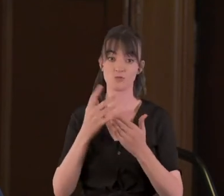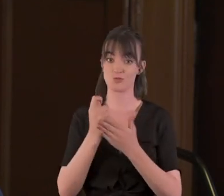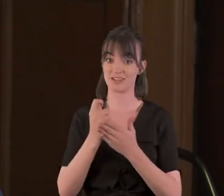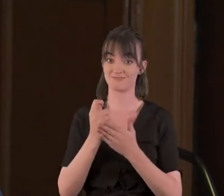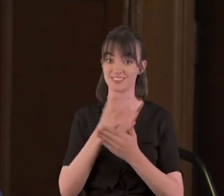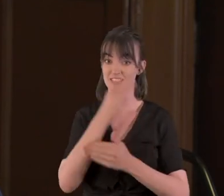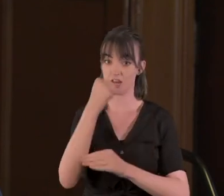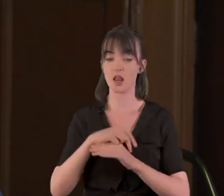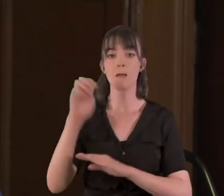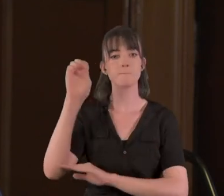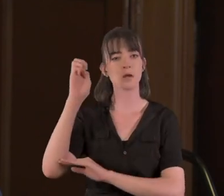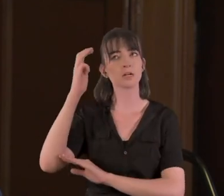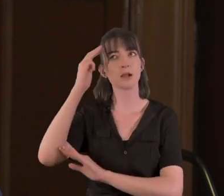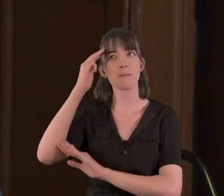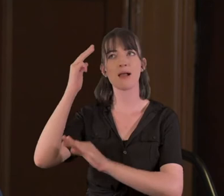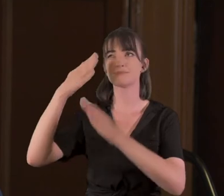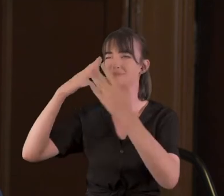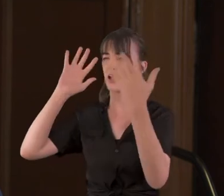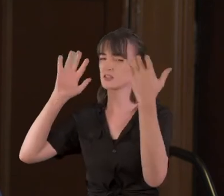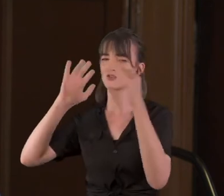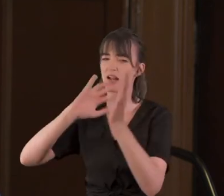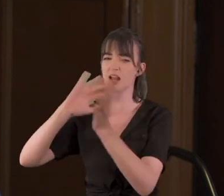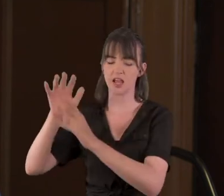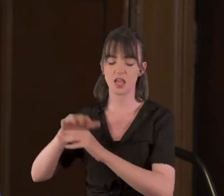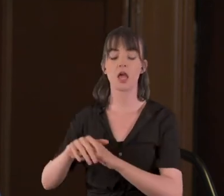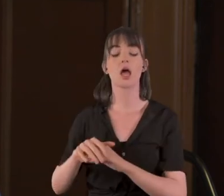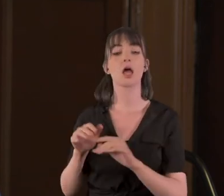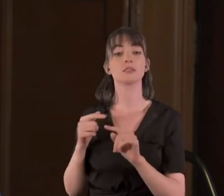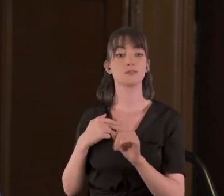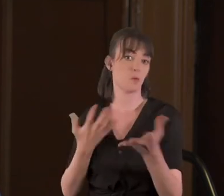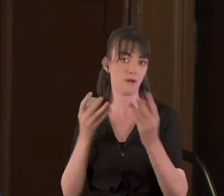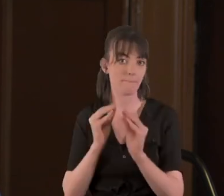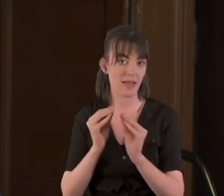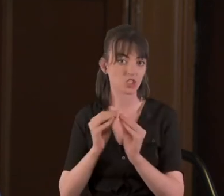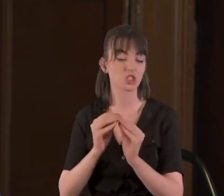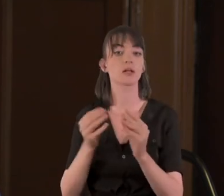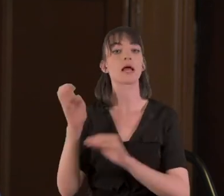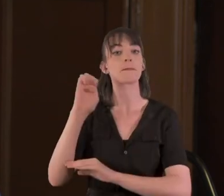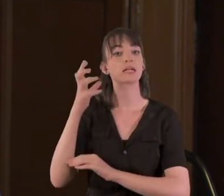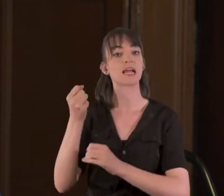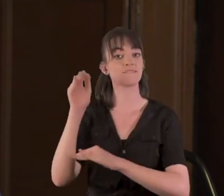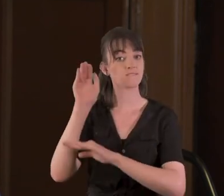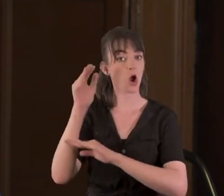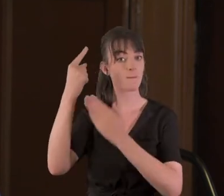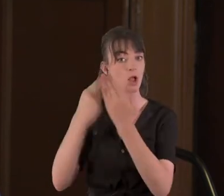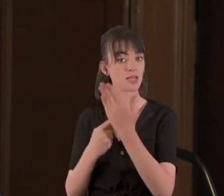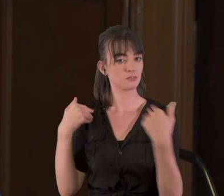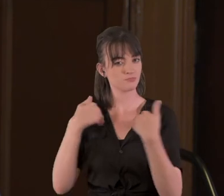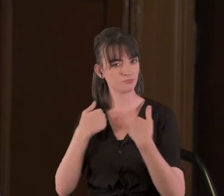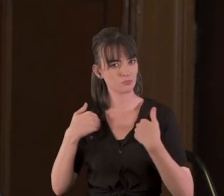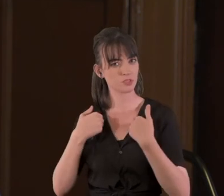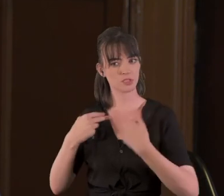British mind is somewhere else completely. By the way, we mentioned Britain's foreign policy concerns, but Britain was very concerned